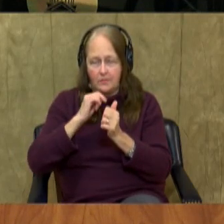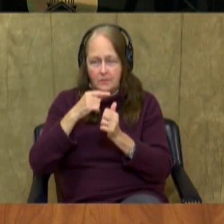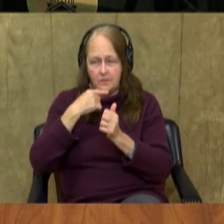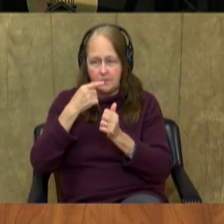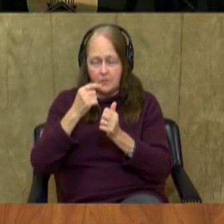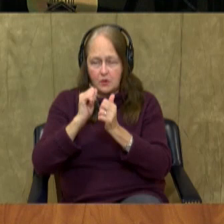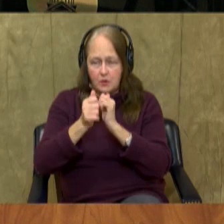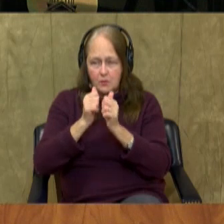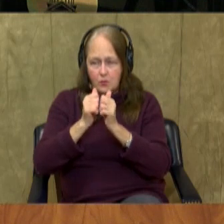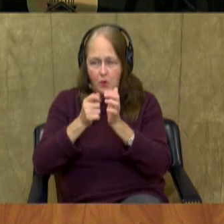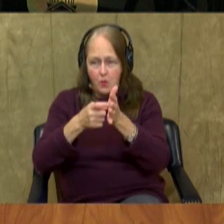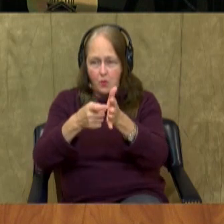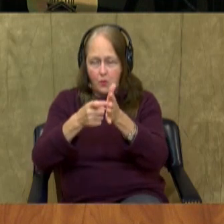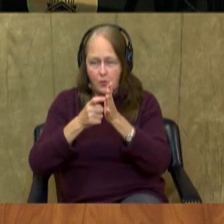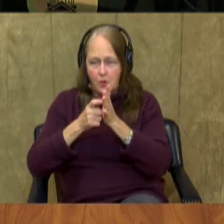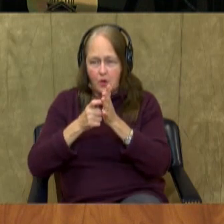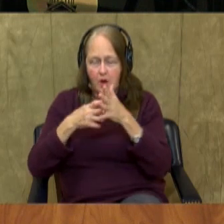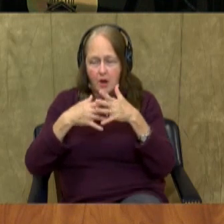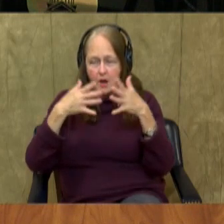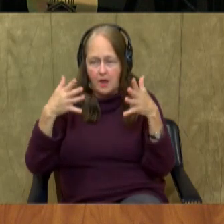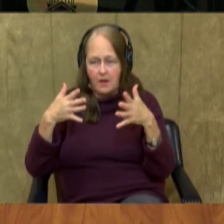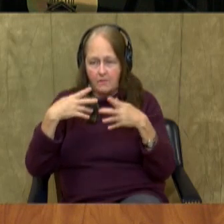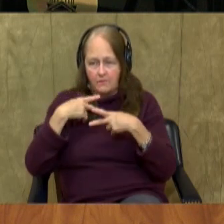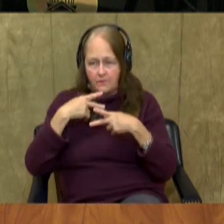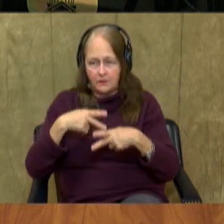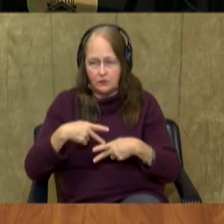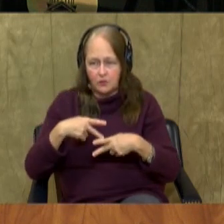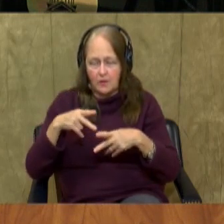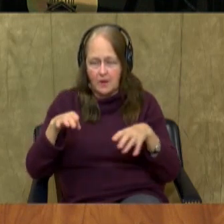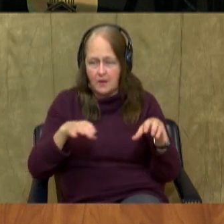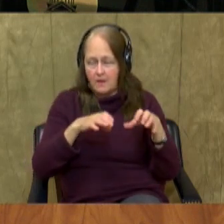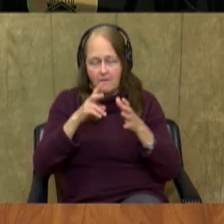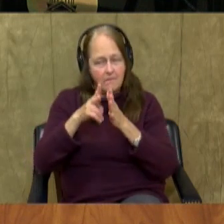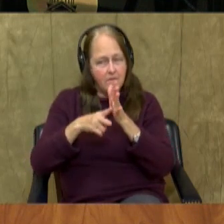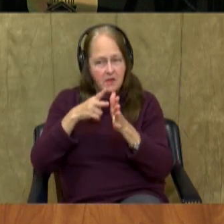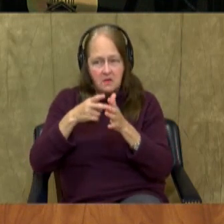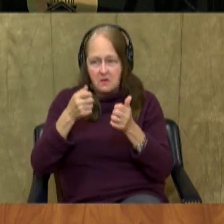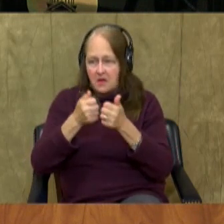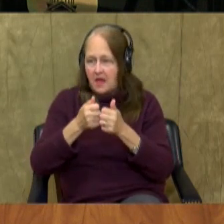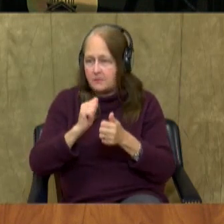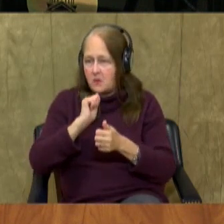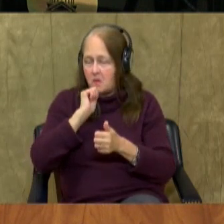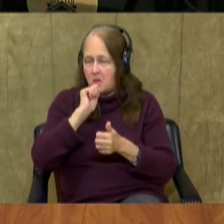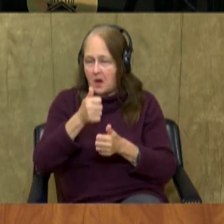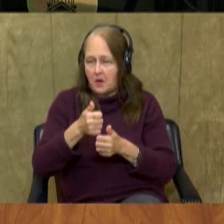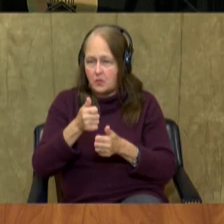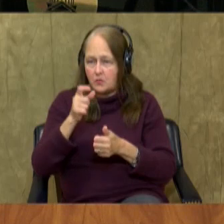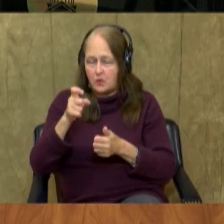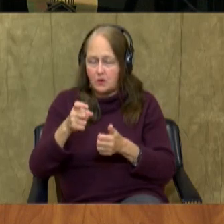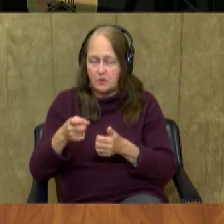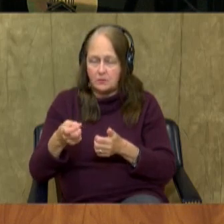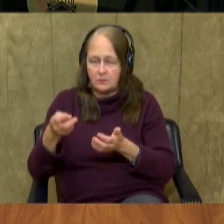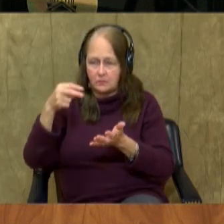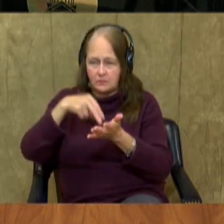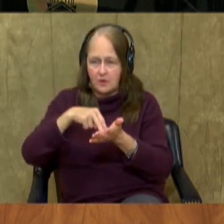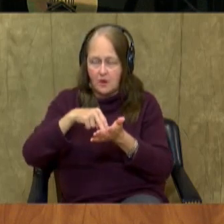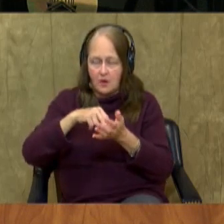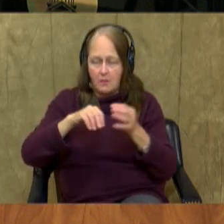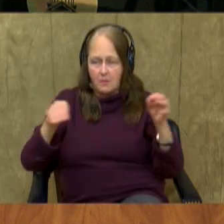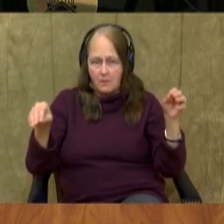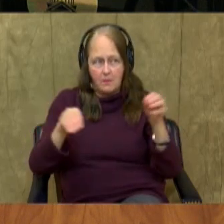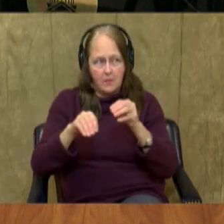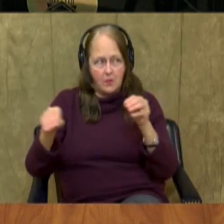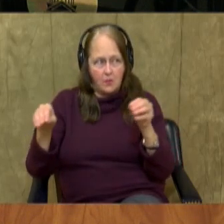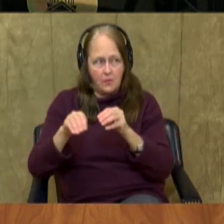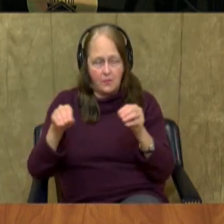that sports require lots of physical activities. Video games do not. You got to actually get up and move. Now, my